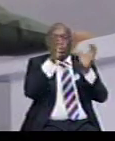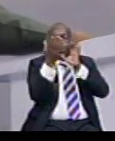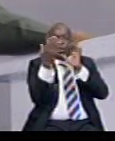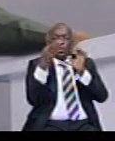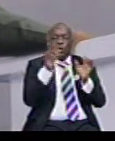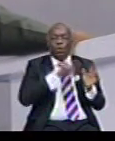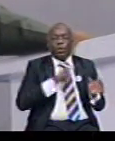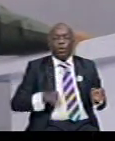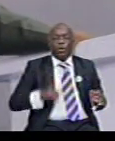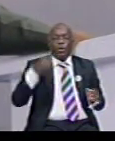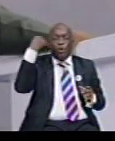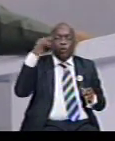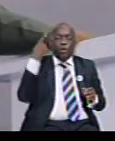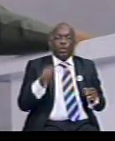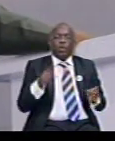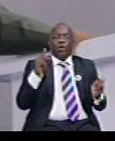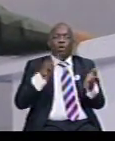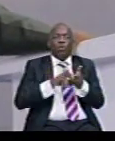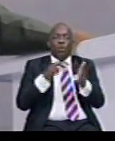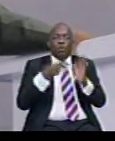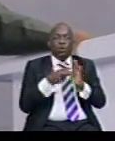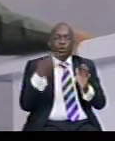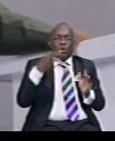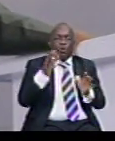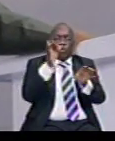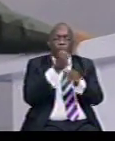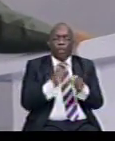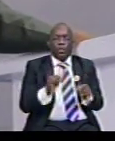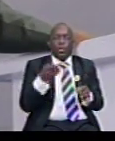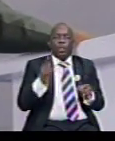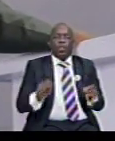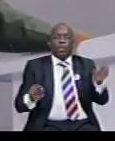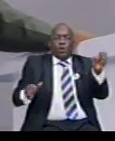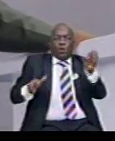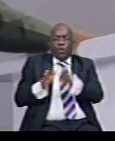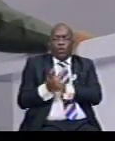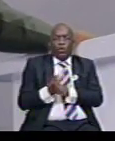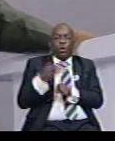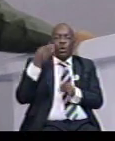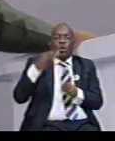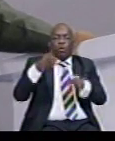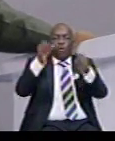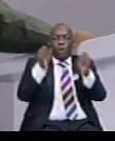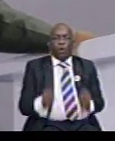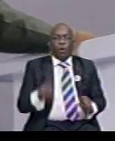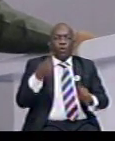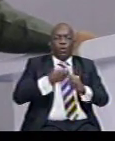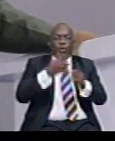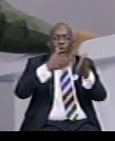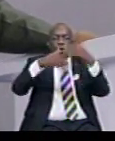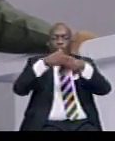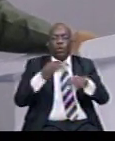the purpose of having the endowment of power from on high